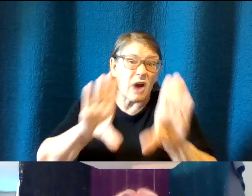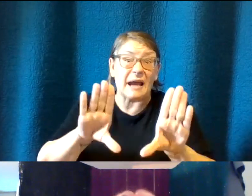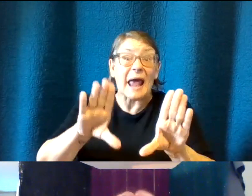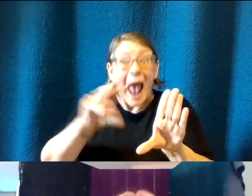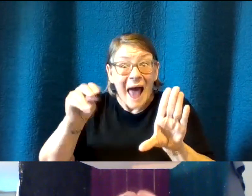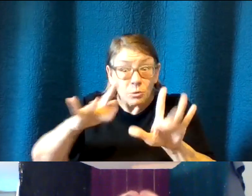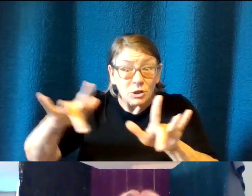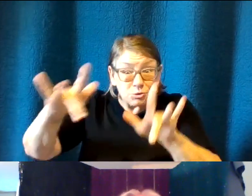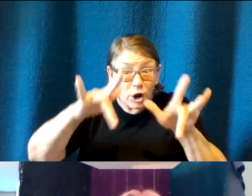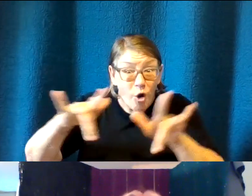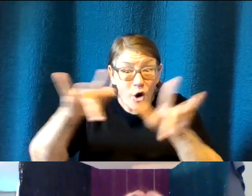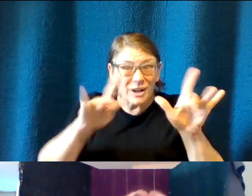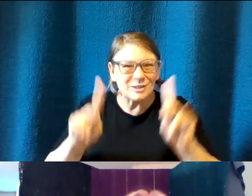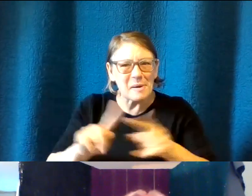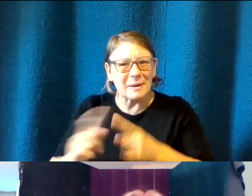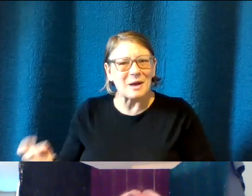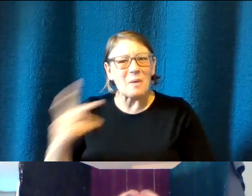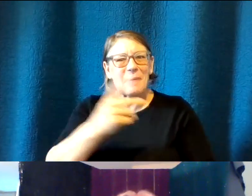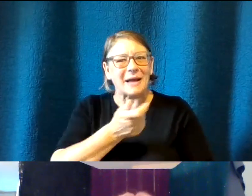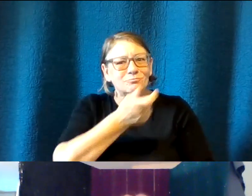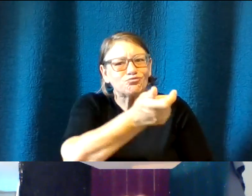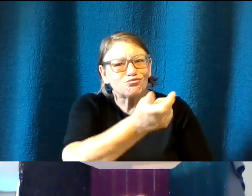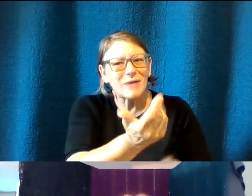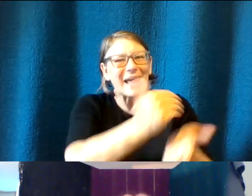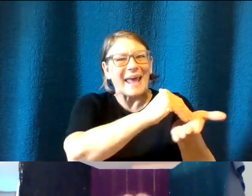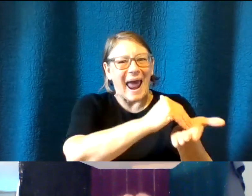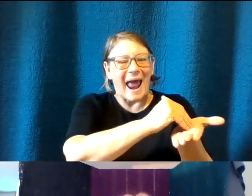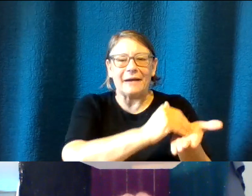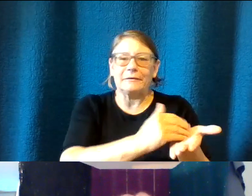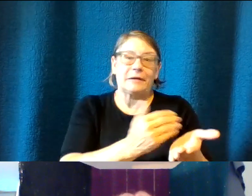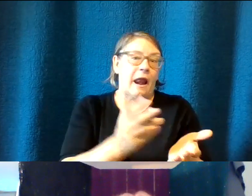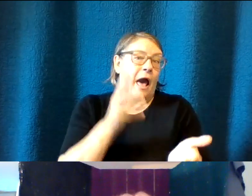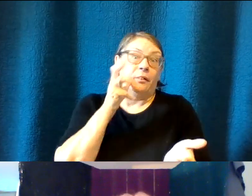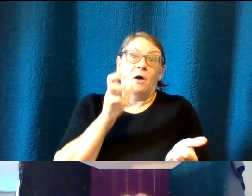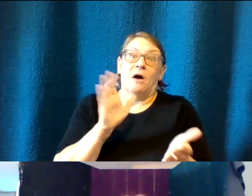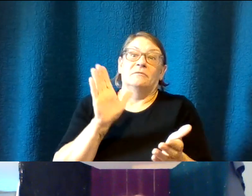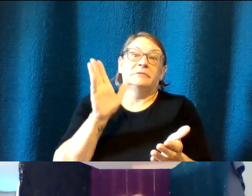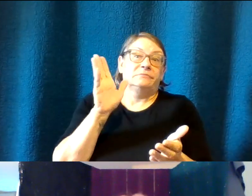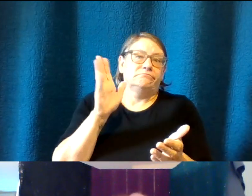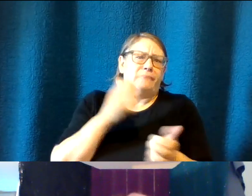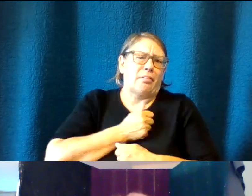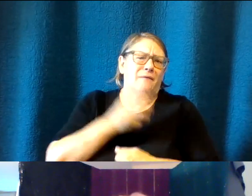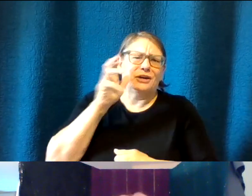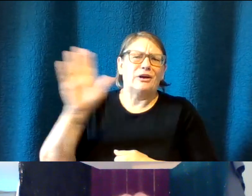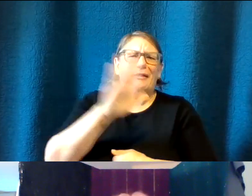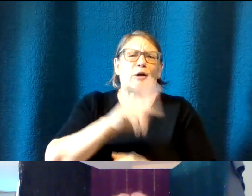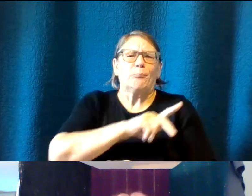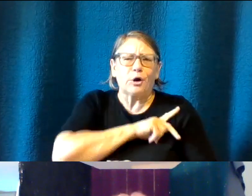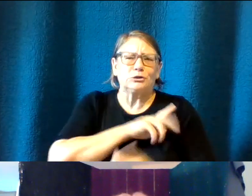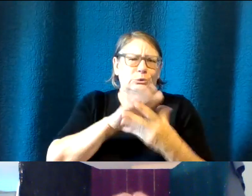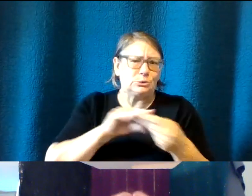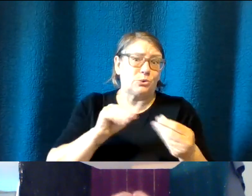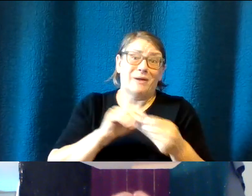recorded so people can go and watch it. And I loved hearing everybody's personal experiences. I just thought it was